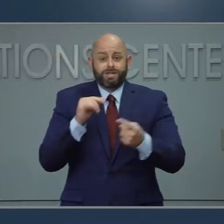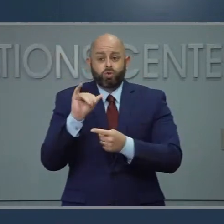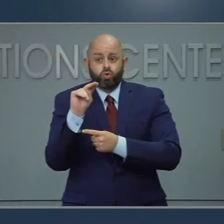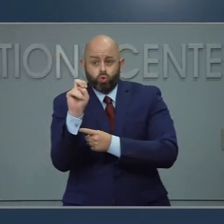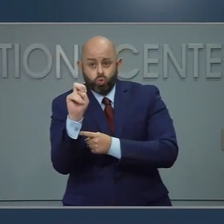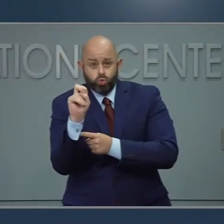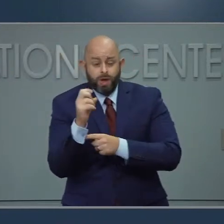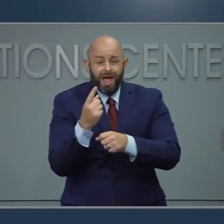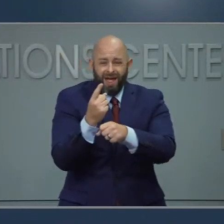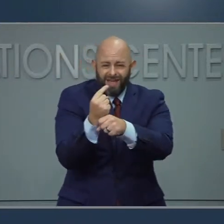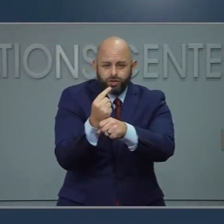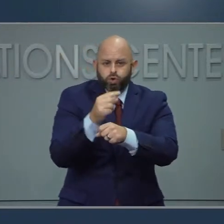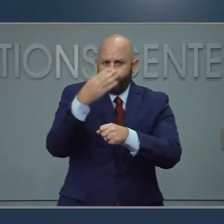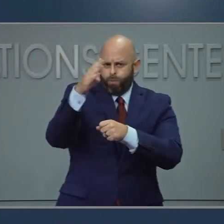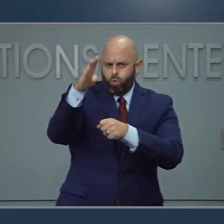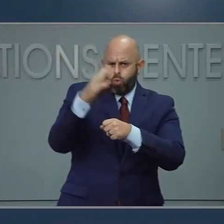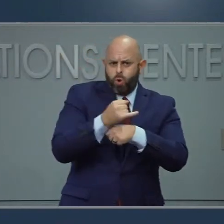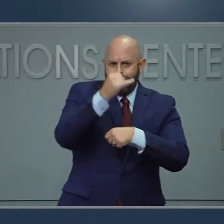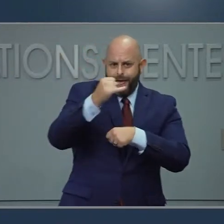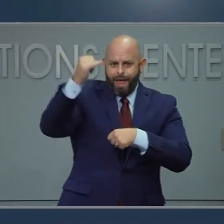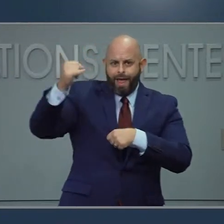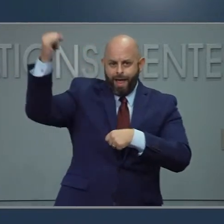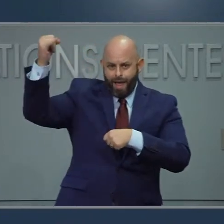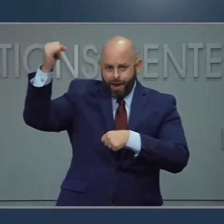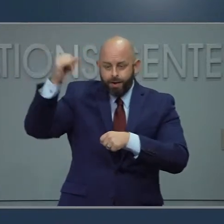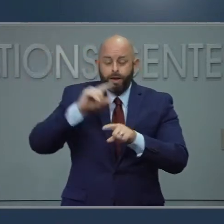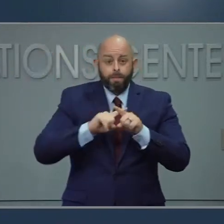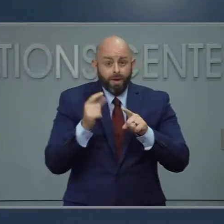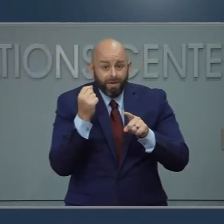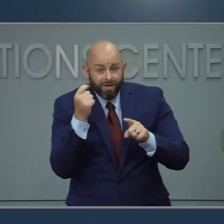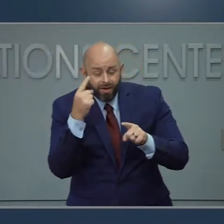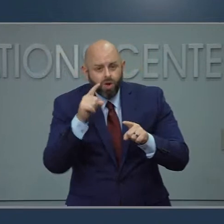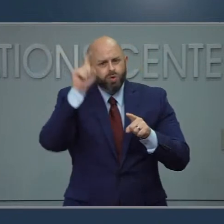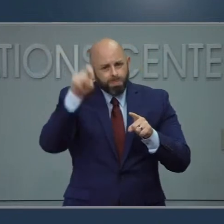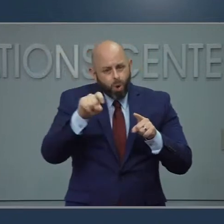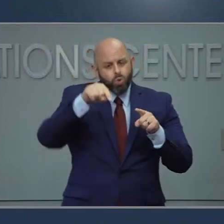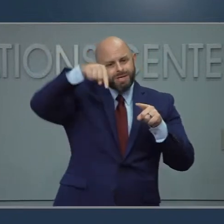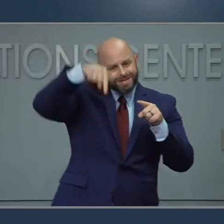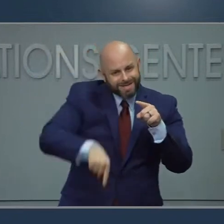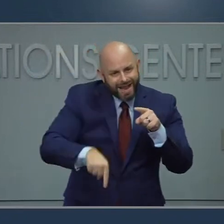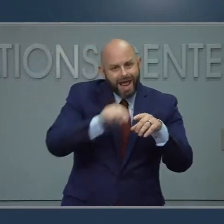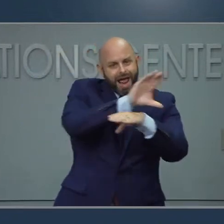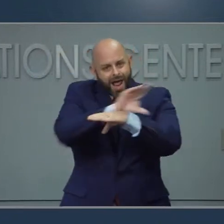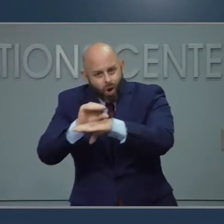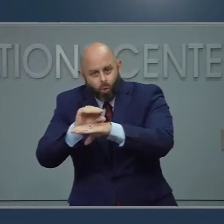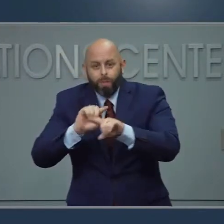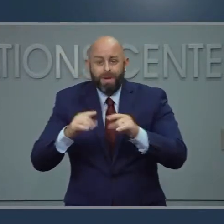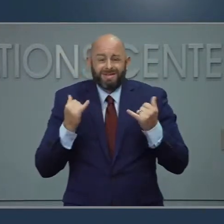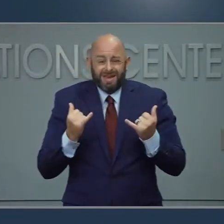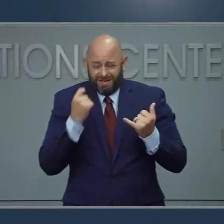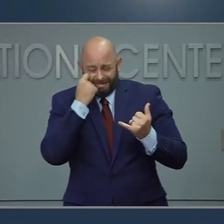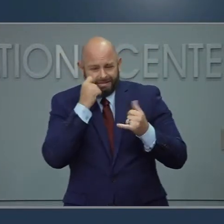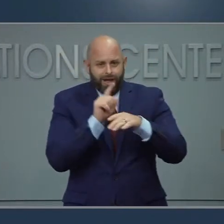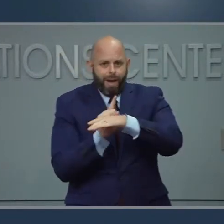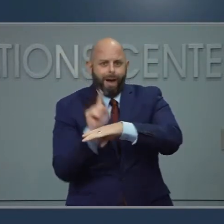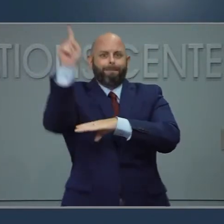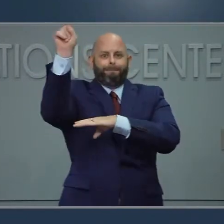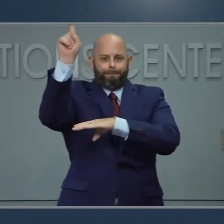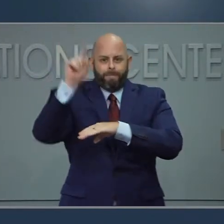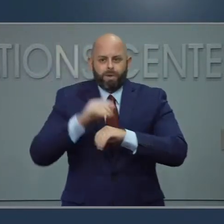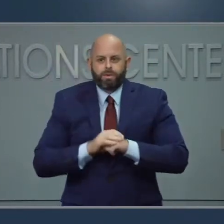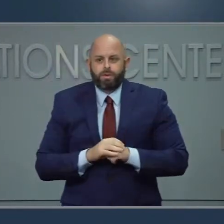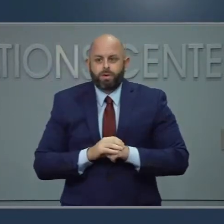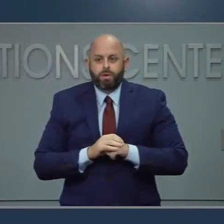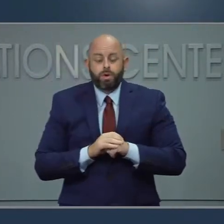line, which is where we were a year ago, but it's moving in the wrong direction. Next, we look at new